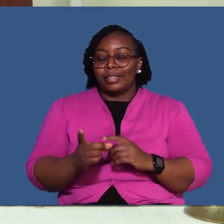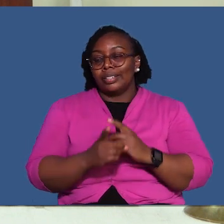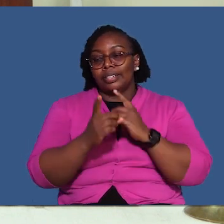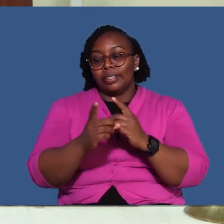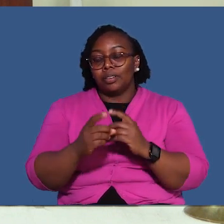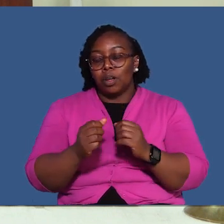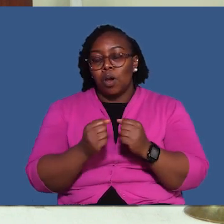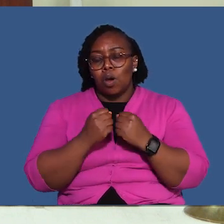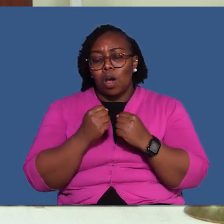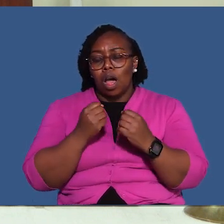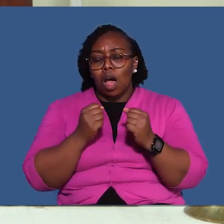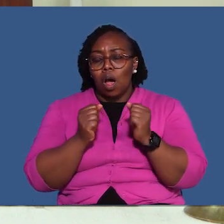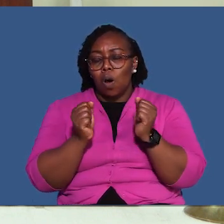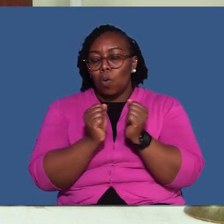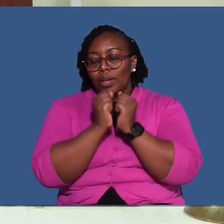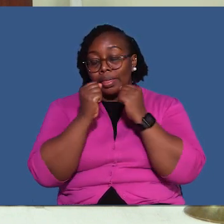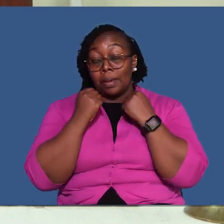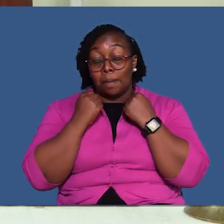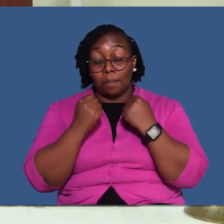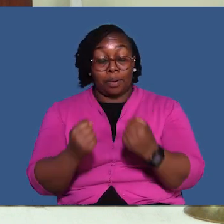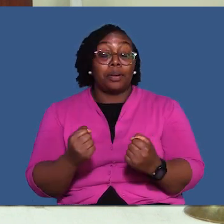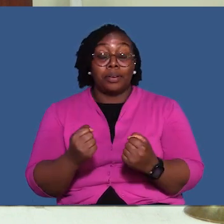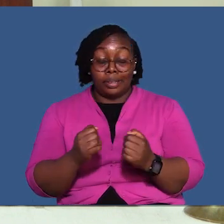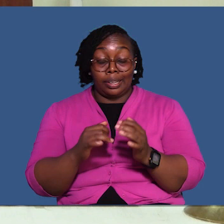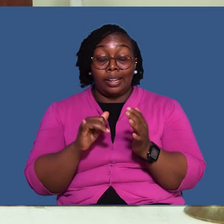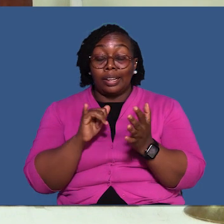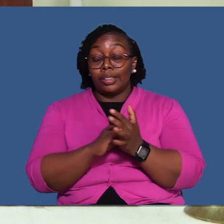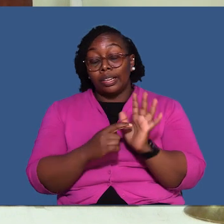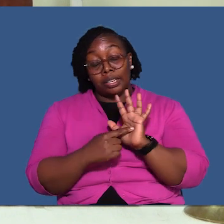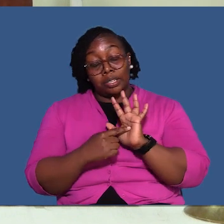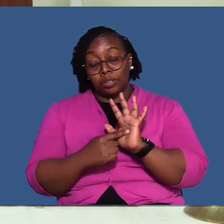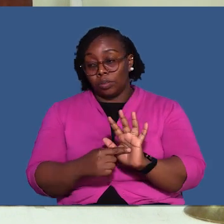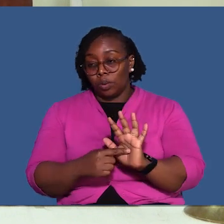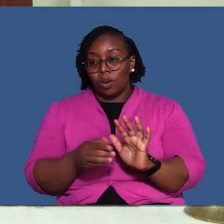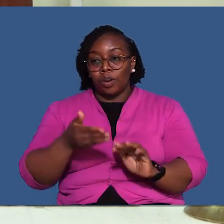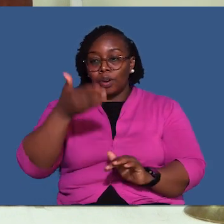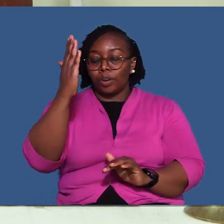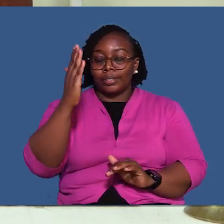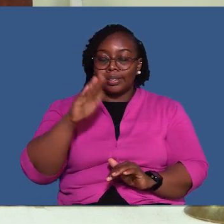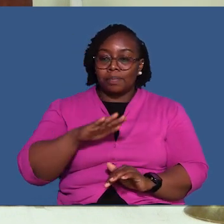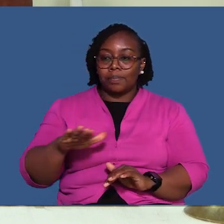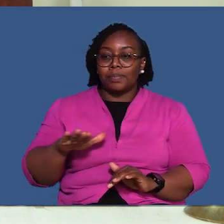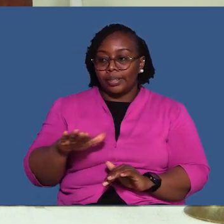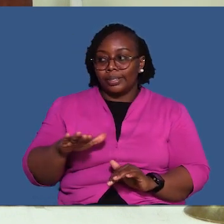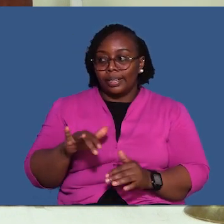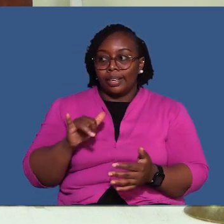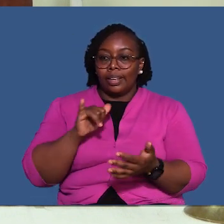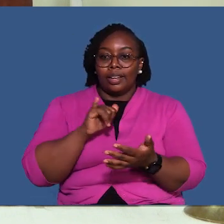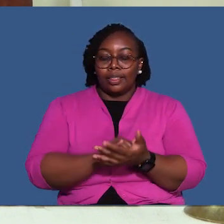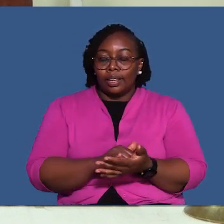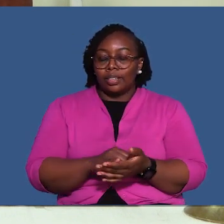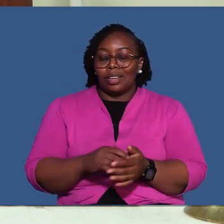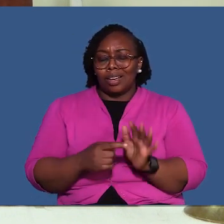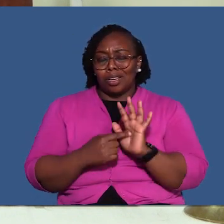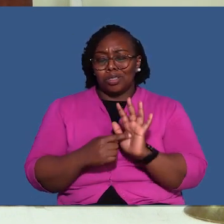with power, that demonstration of God's presence, that demonstration of God's